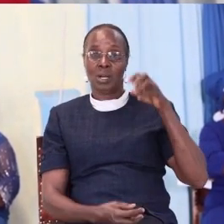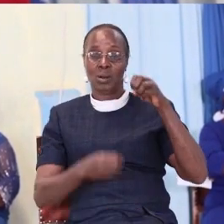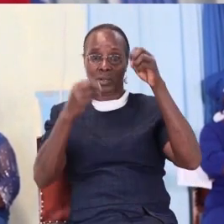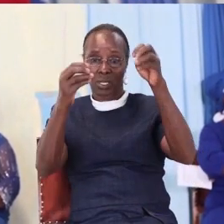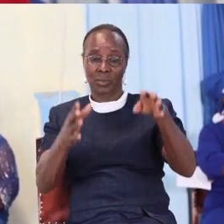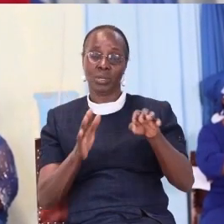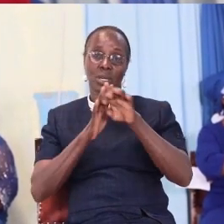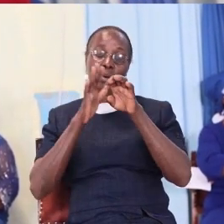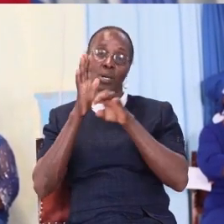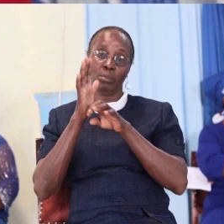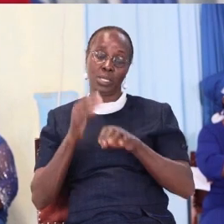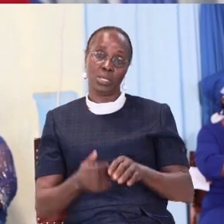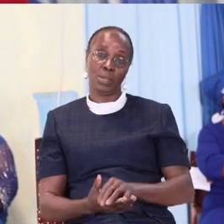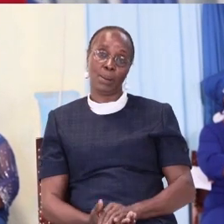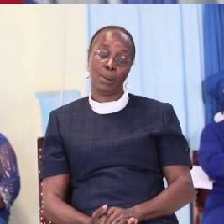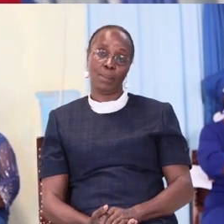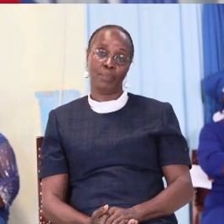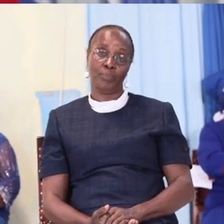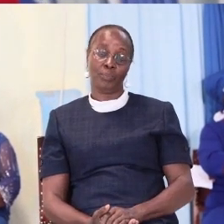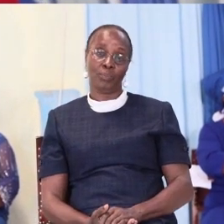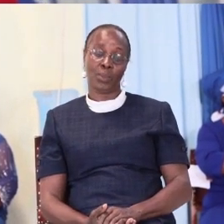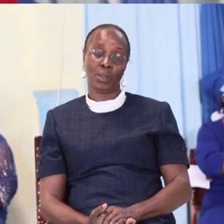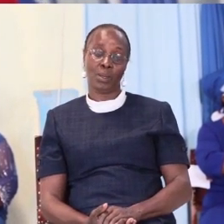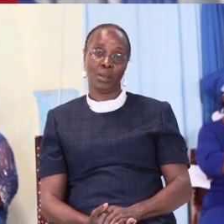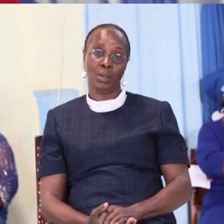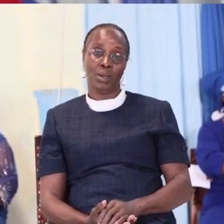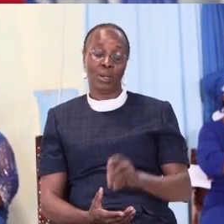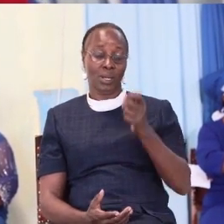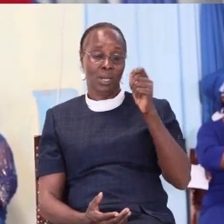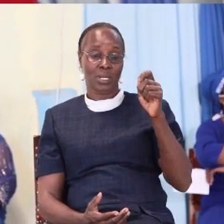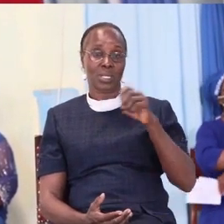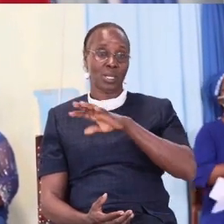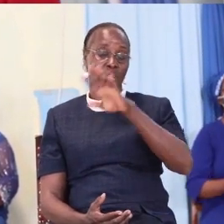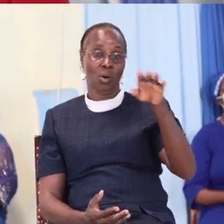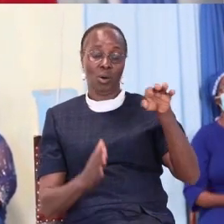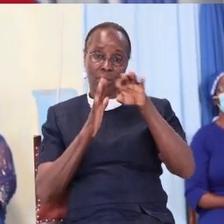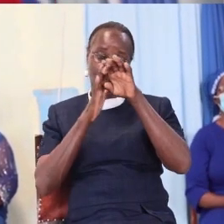on which he had written the covenant.